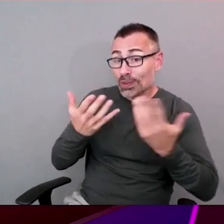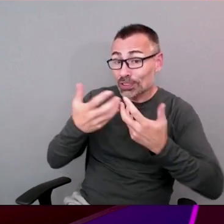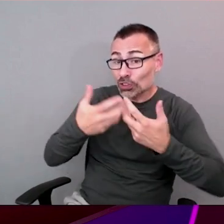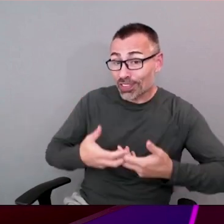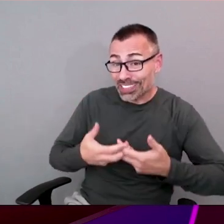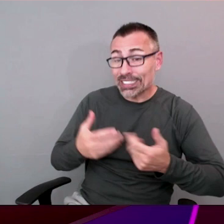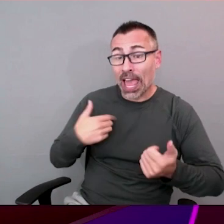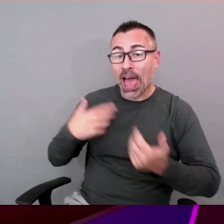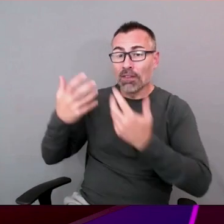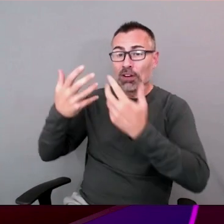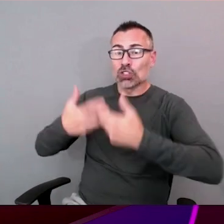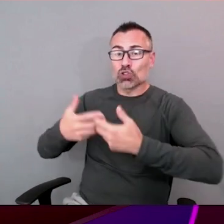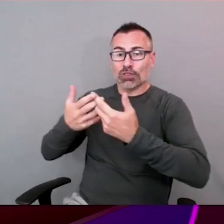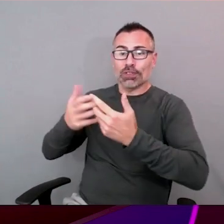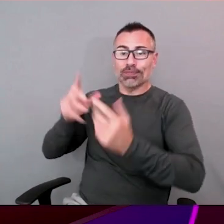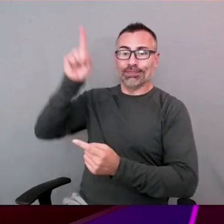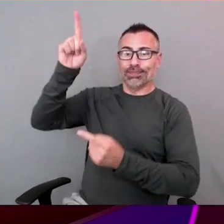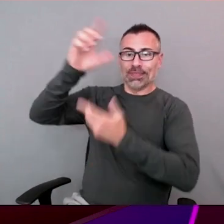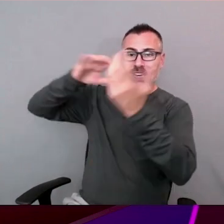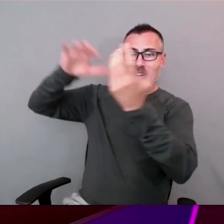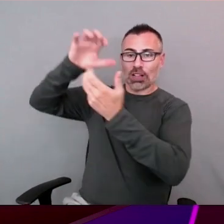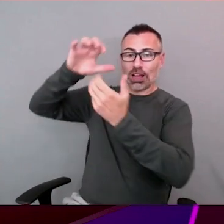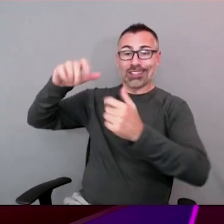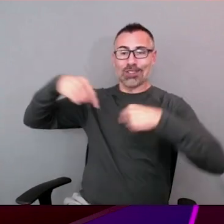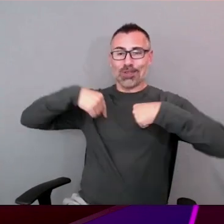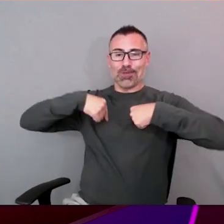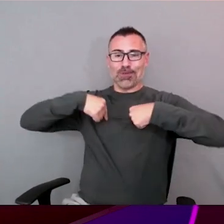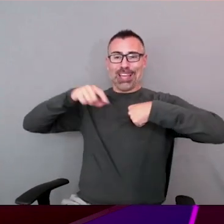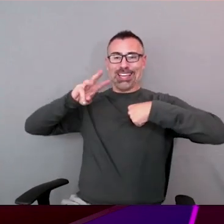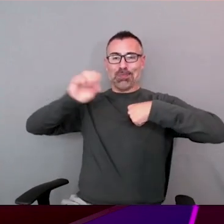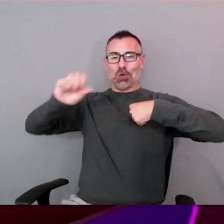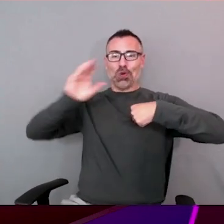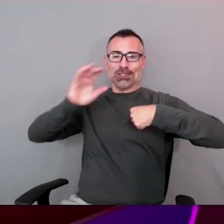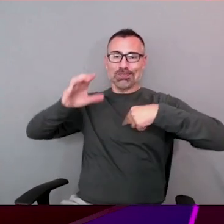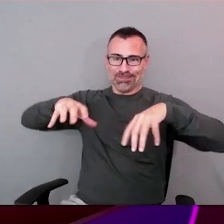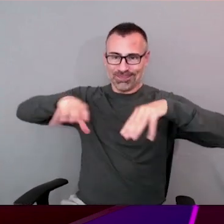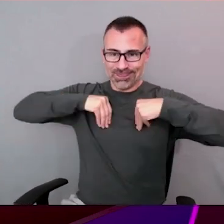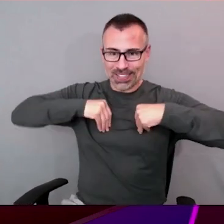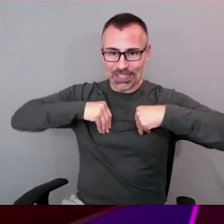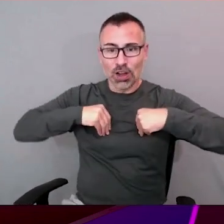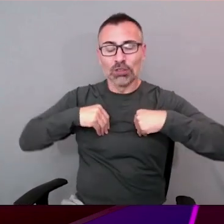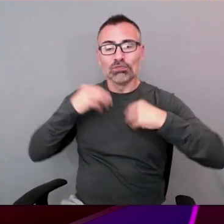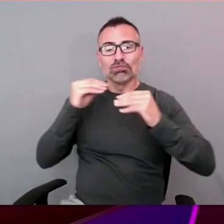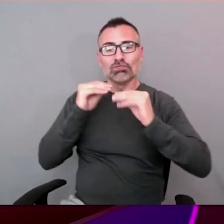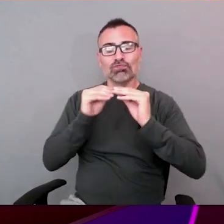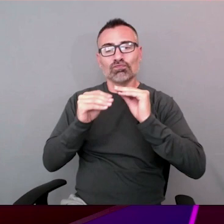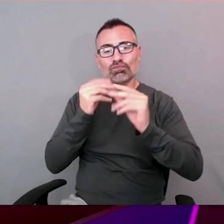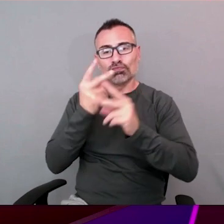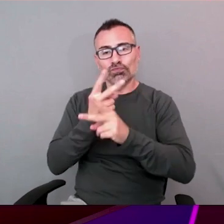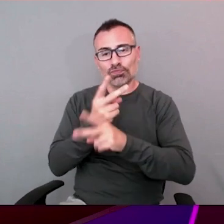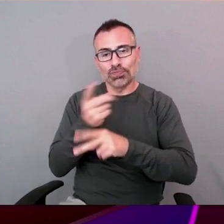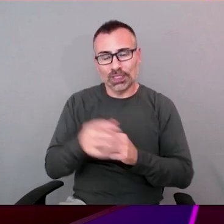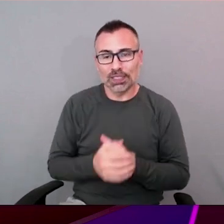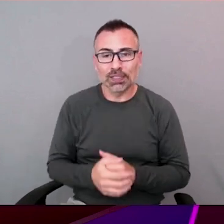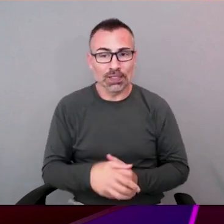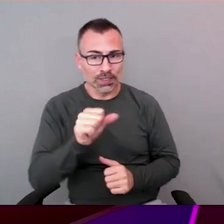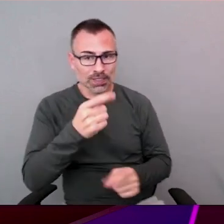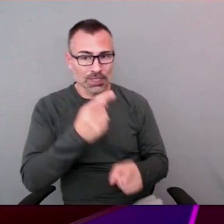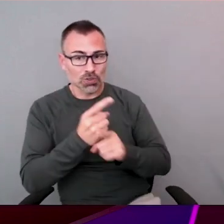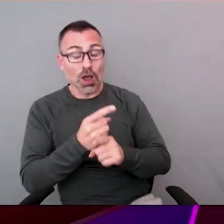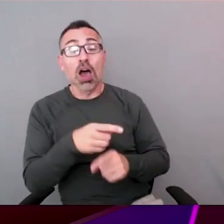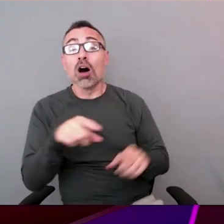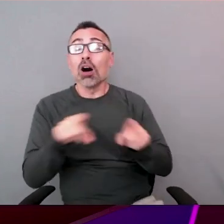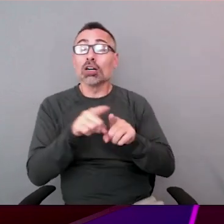model, we take that on. That's absolutely right. And going back to high availability within your architectures, Lambda is one of